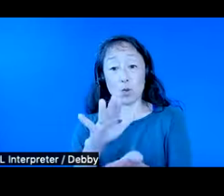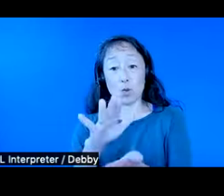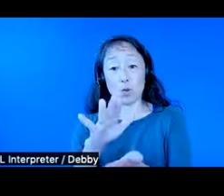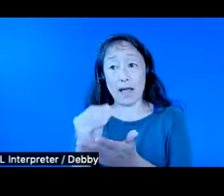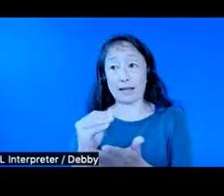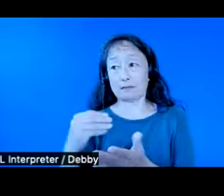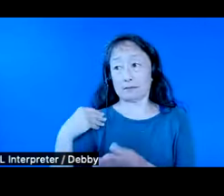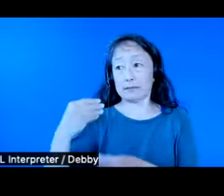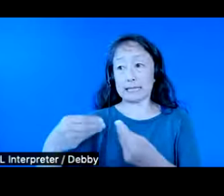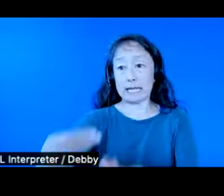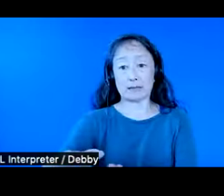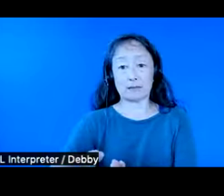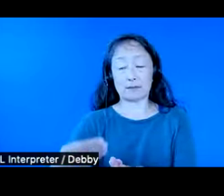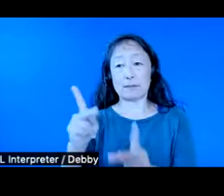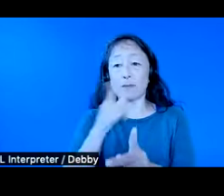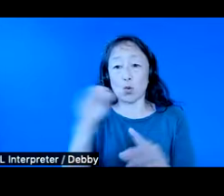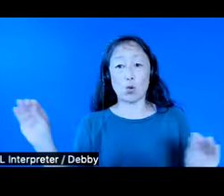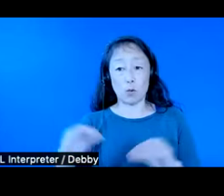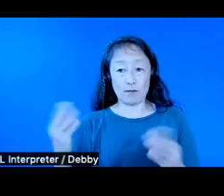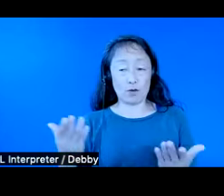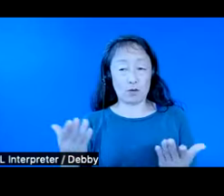here. Okay, so that's the baseline.